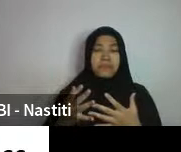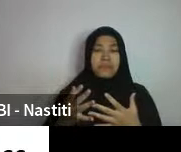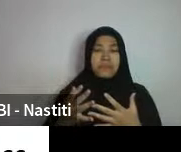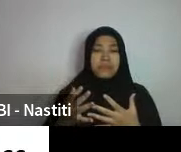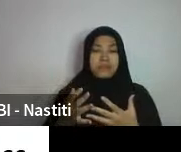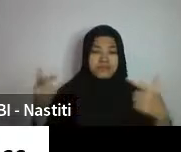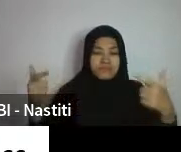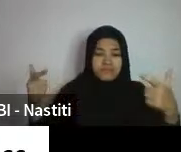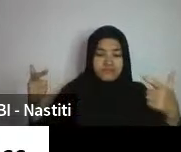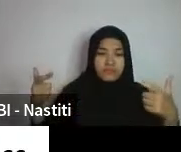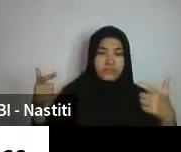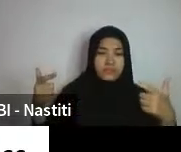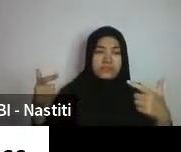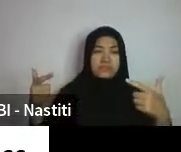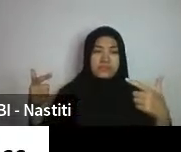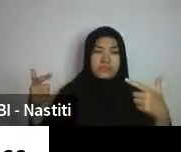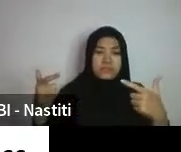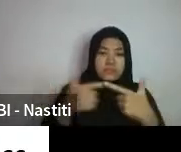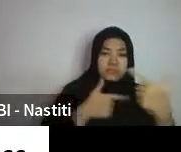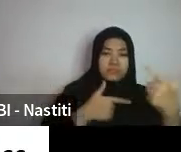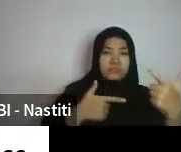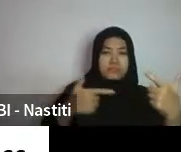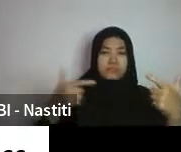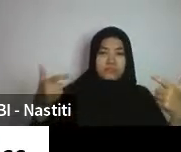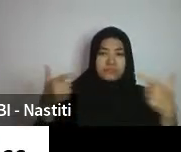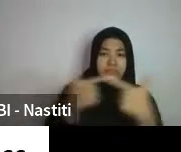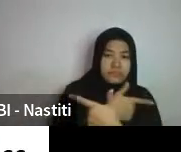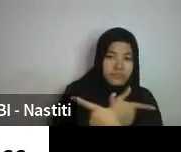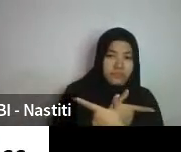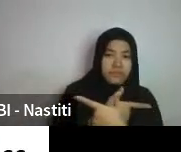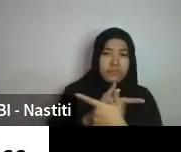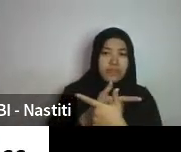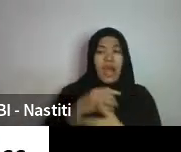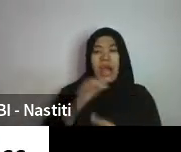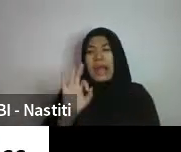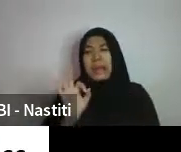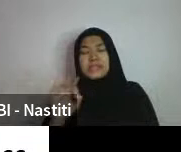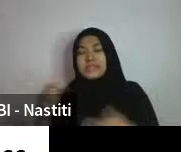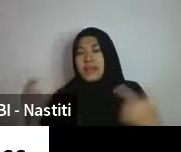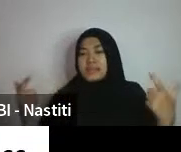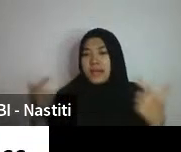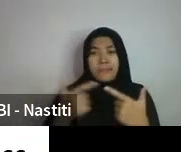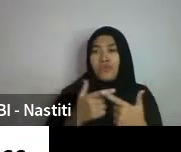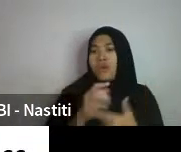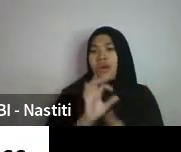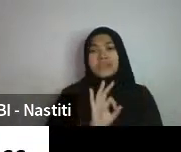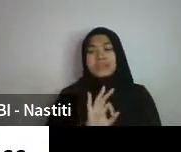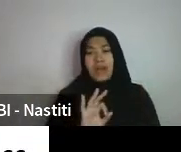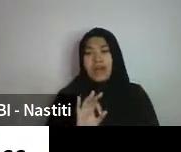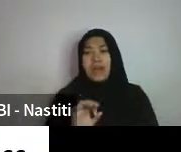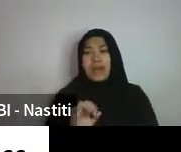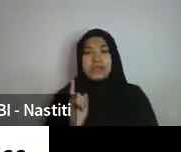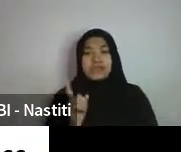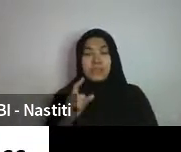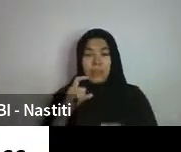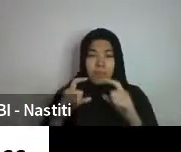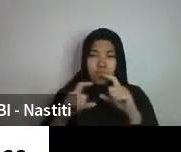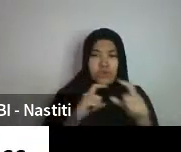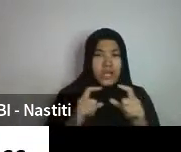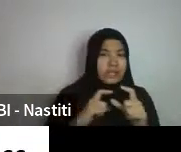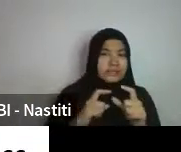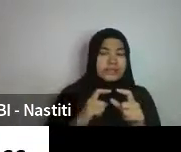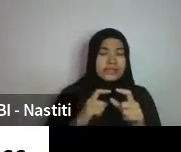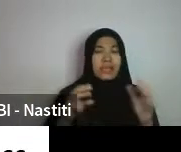So what we saw here was discussion around there being insufficient time to gather